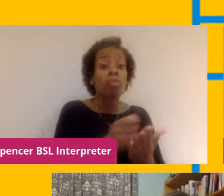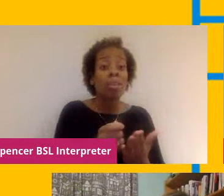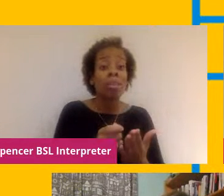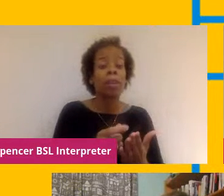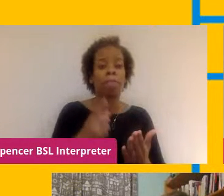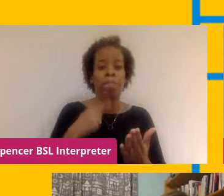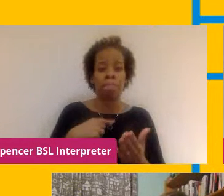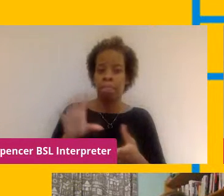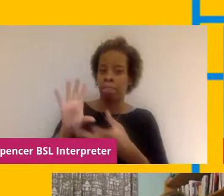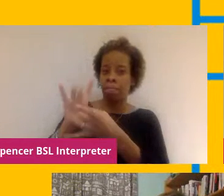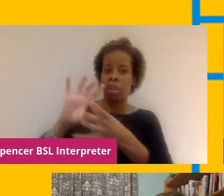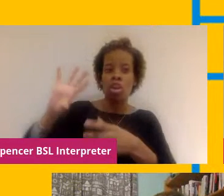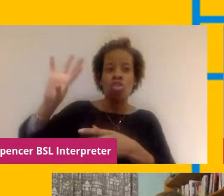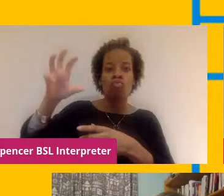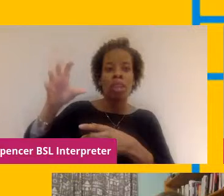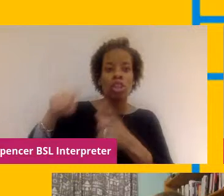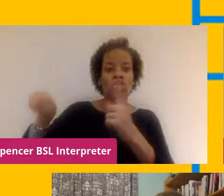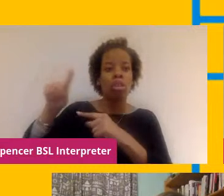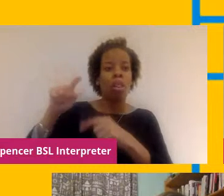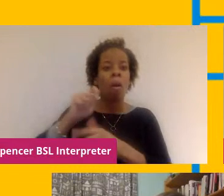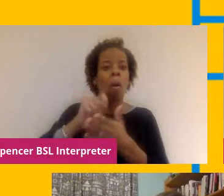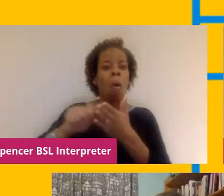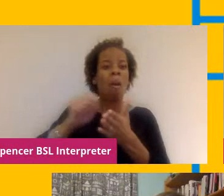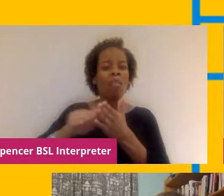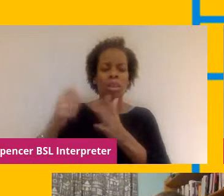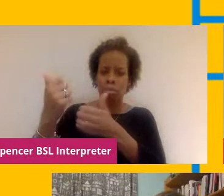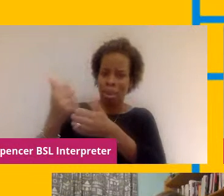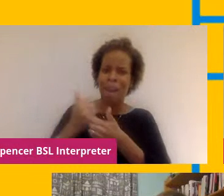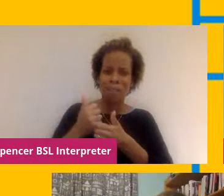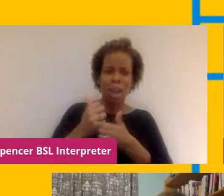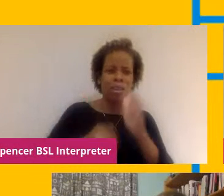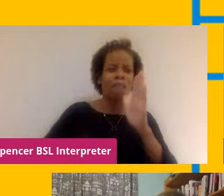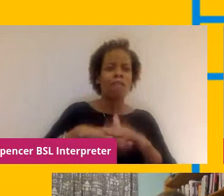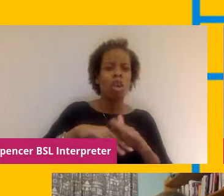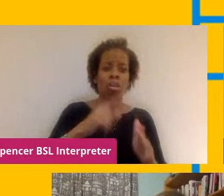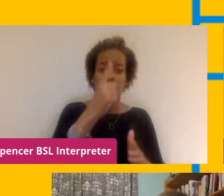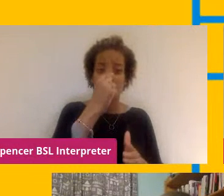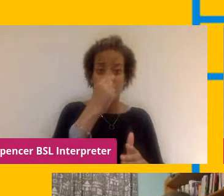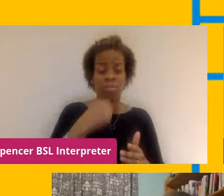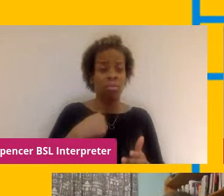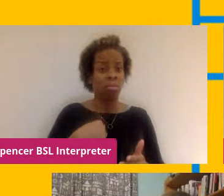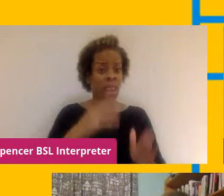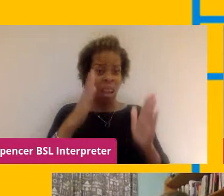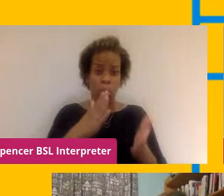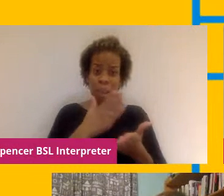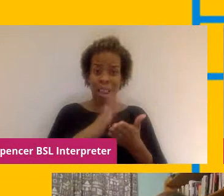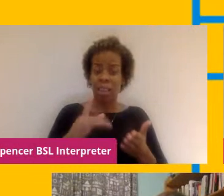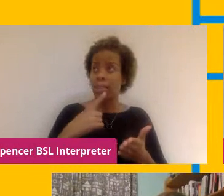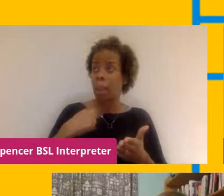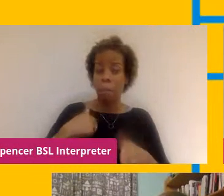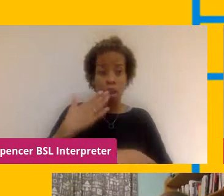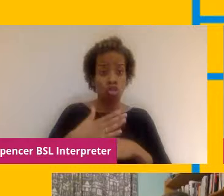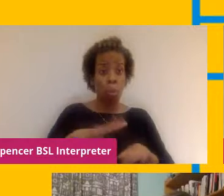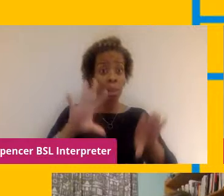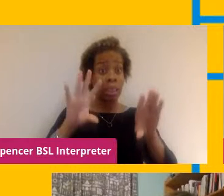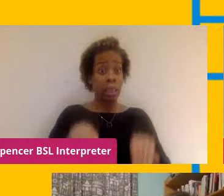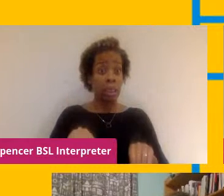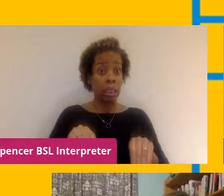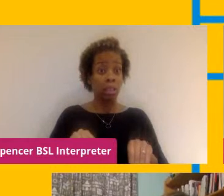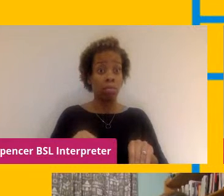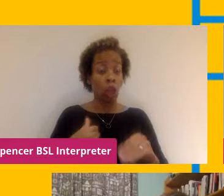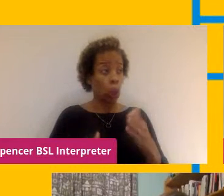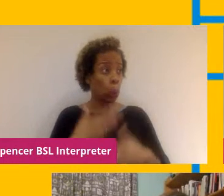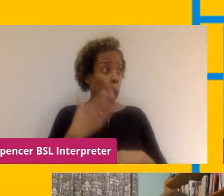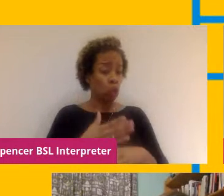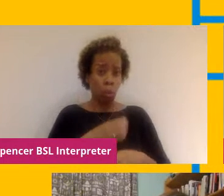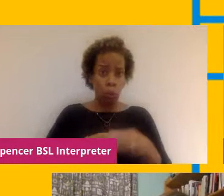kind of support and advice. But you have to kind of be really clear, no, my job has ceased, and therefore this new job you're trying to